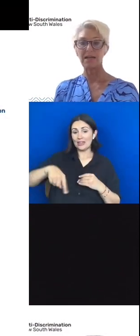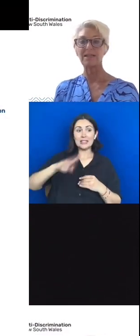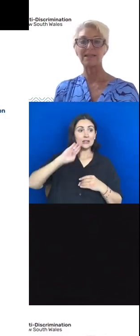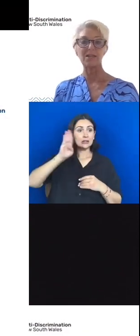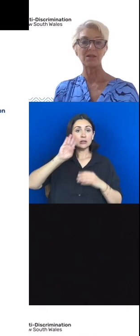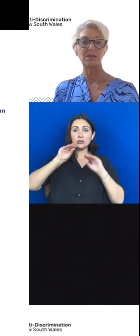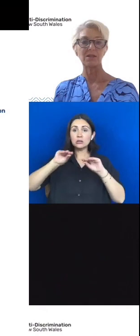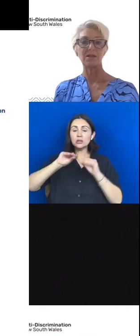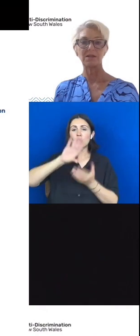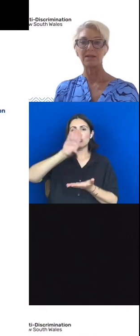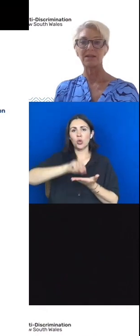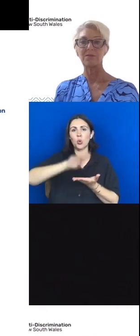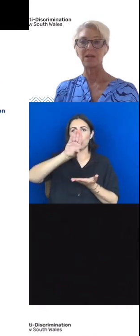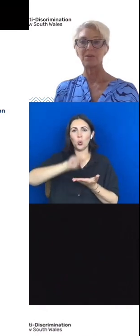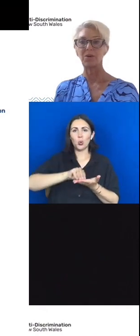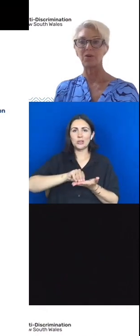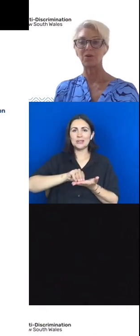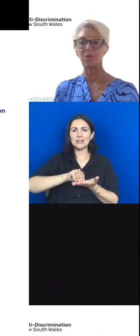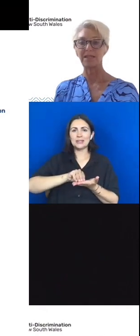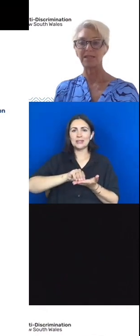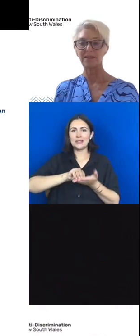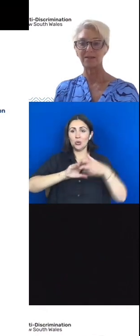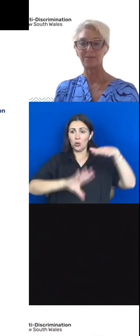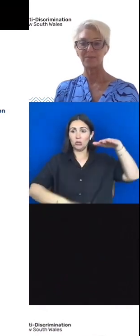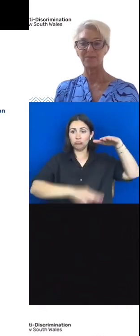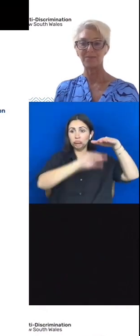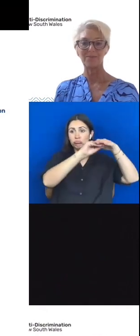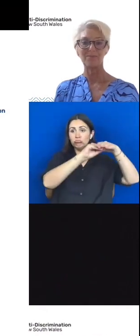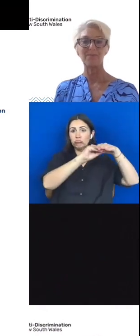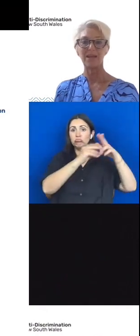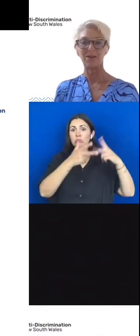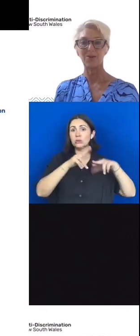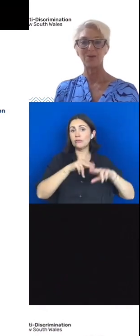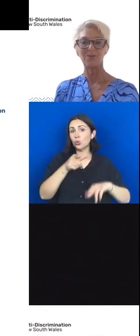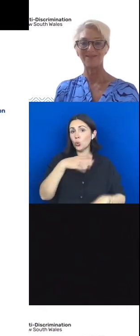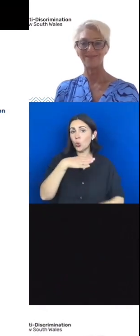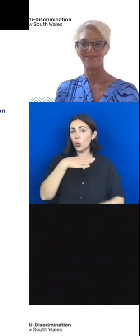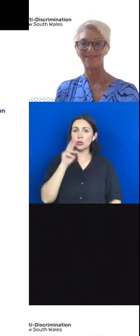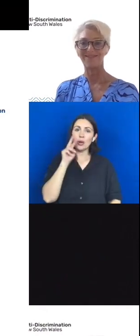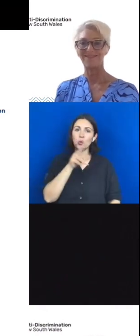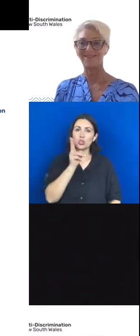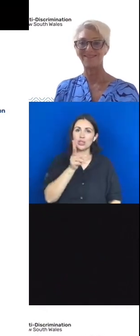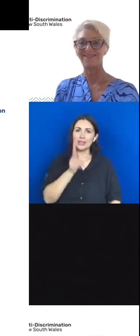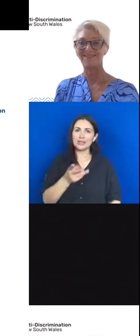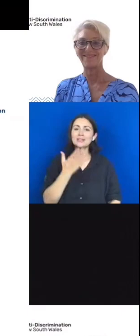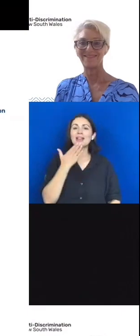and the session is available on request. Thank you all.